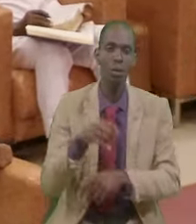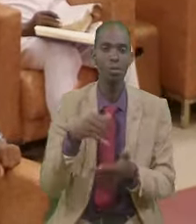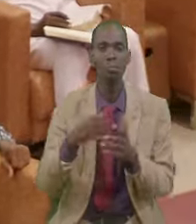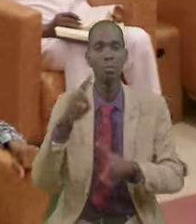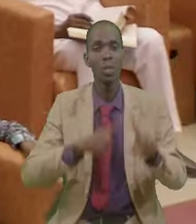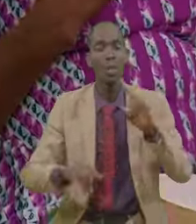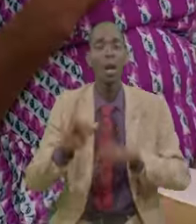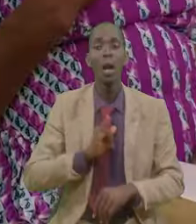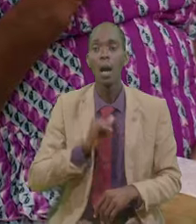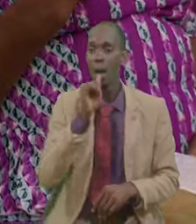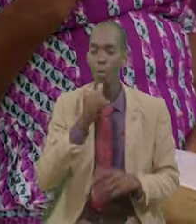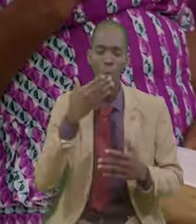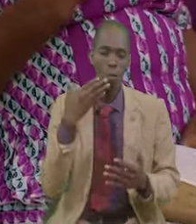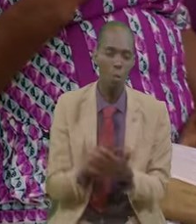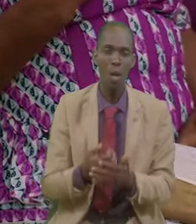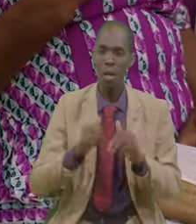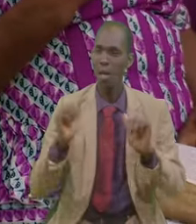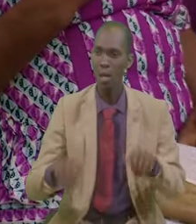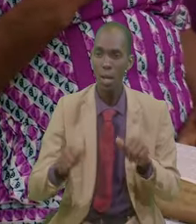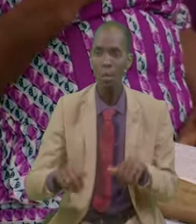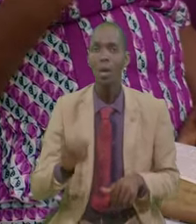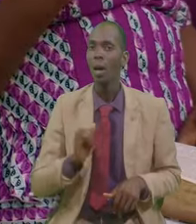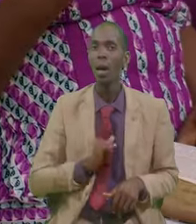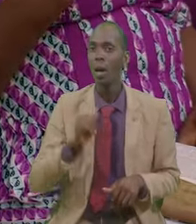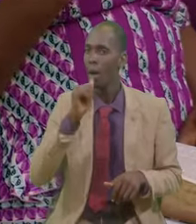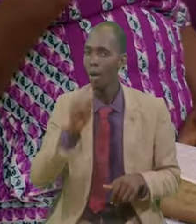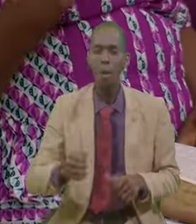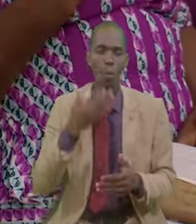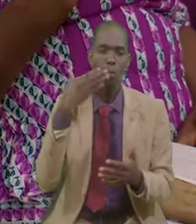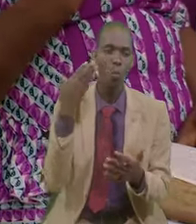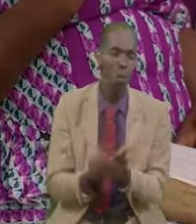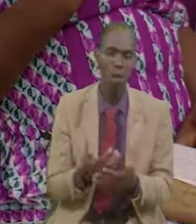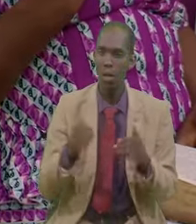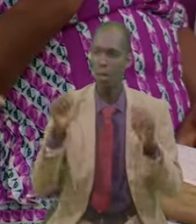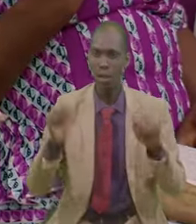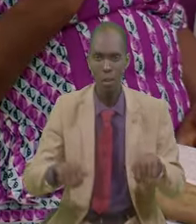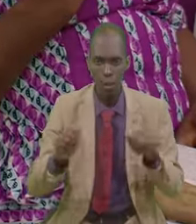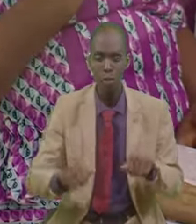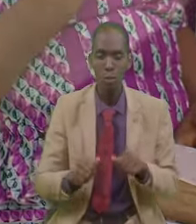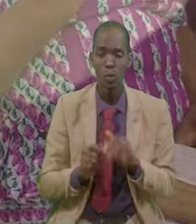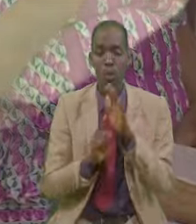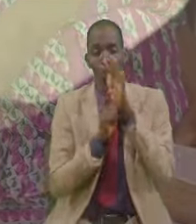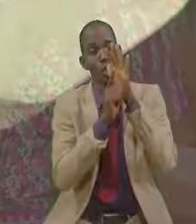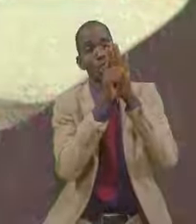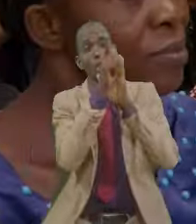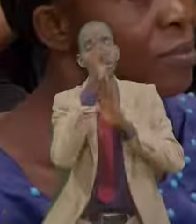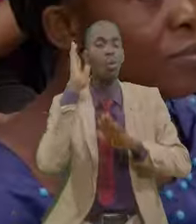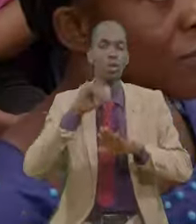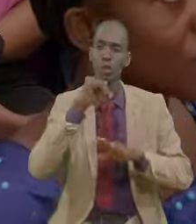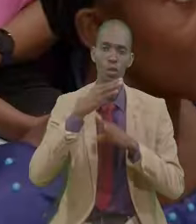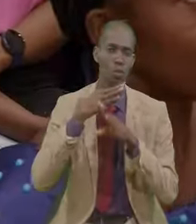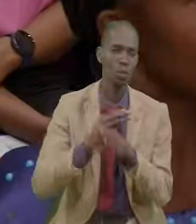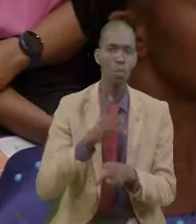am well able. I am well able. Giants will not stop you. I am well